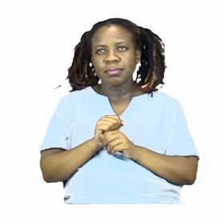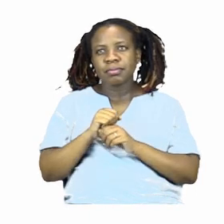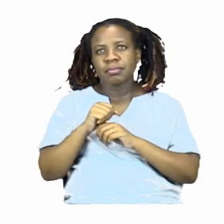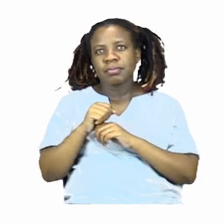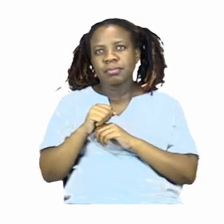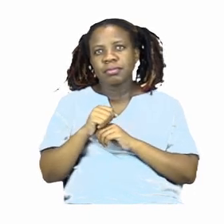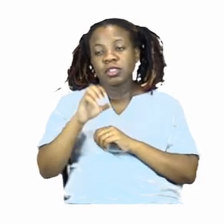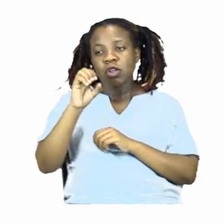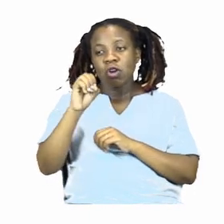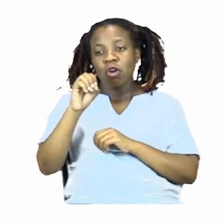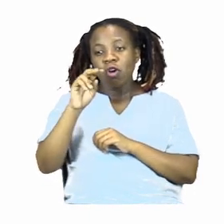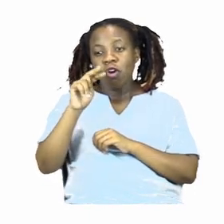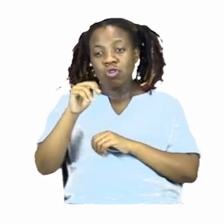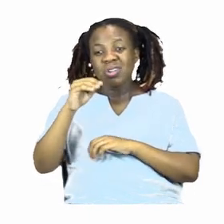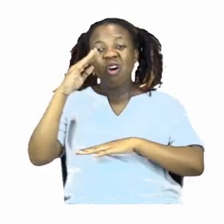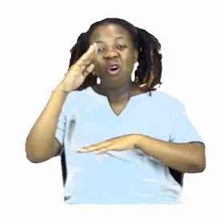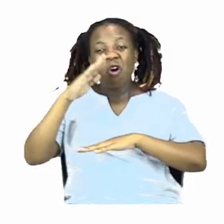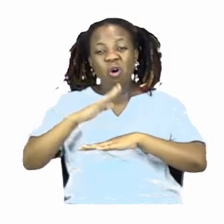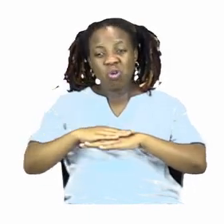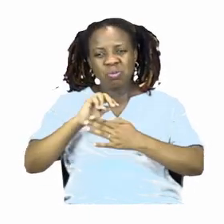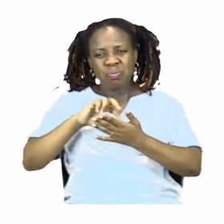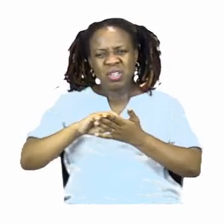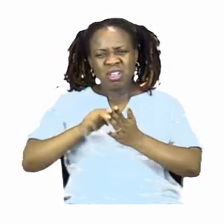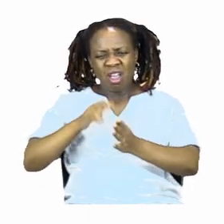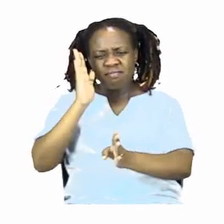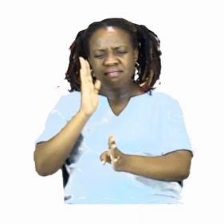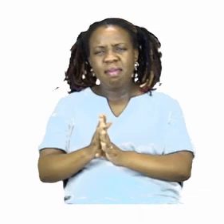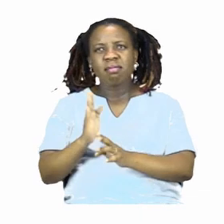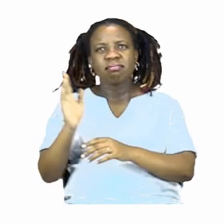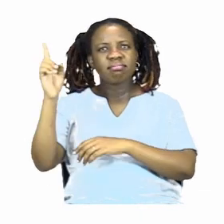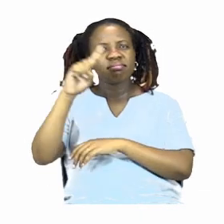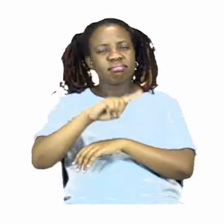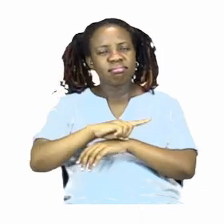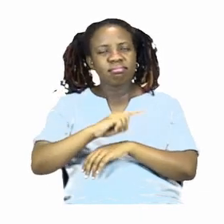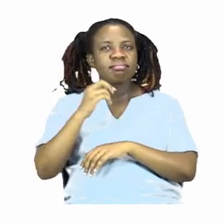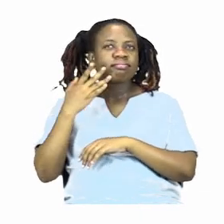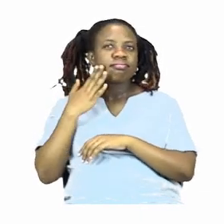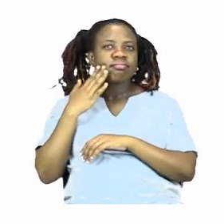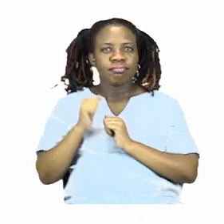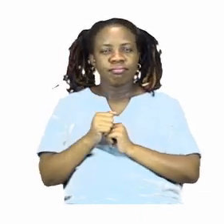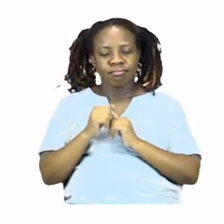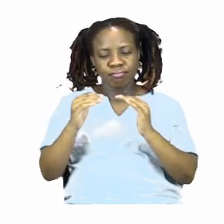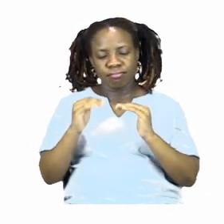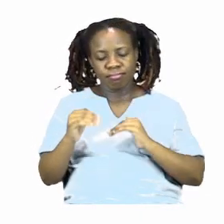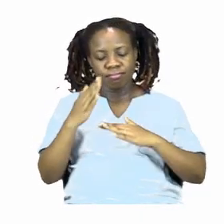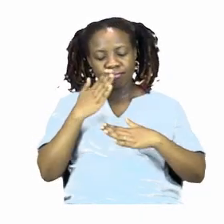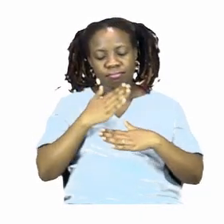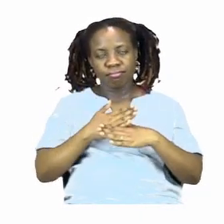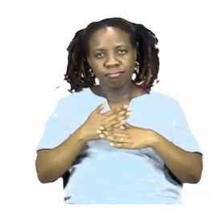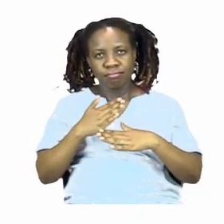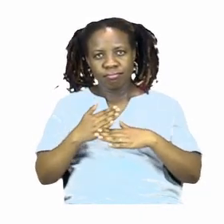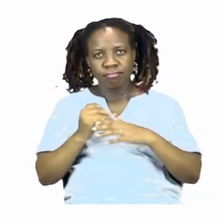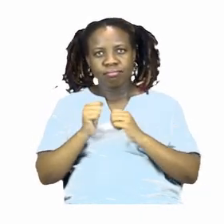preposition on, I mean. Now let's quickly look at the activity. Now here it says that you have to fill in the